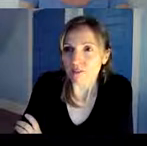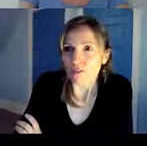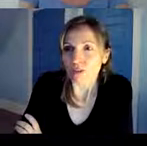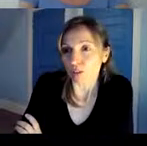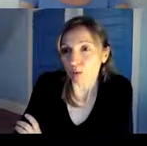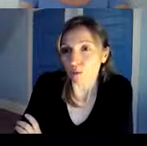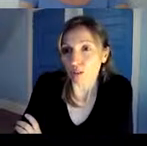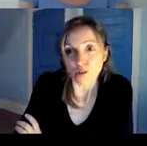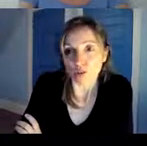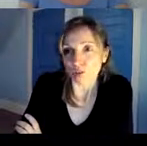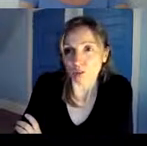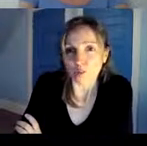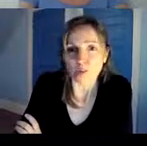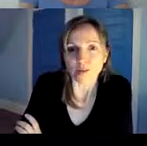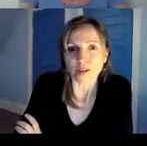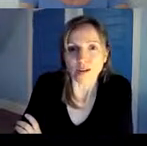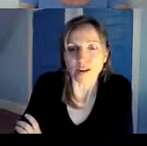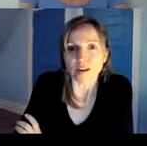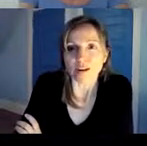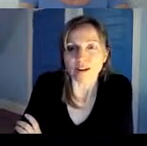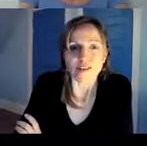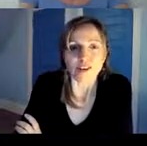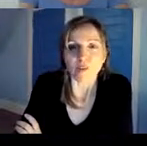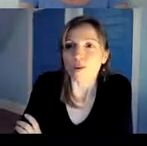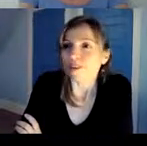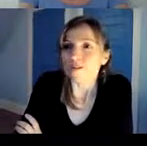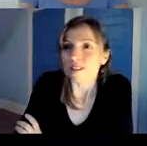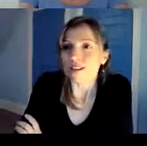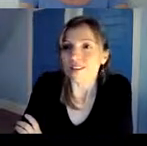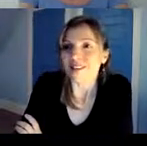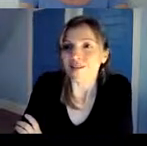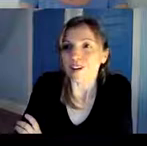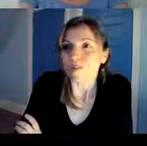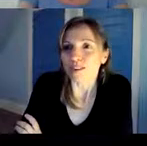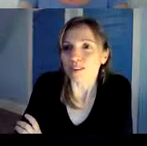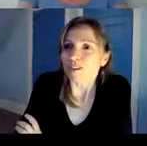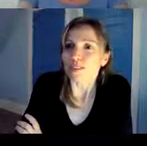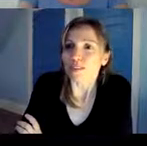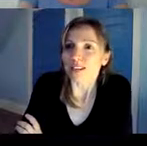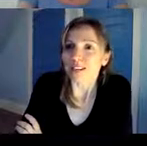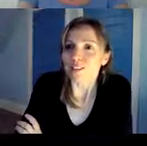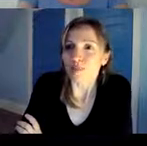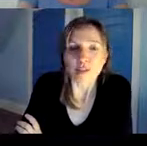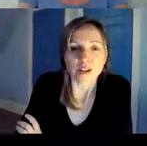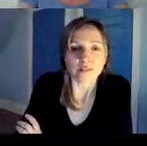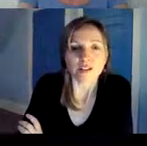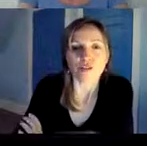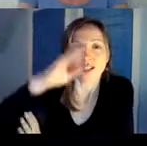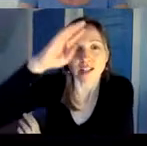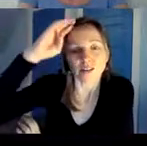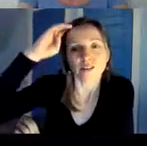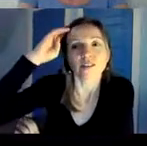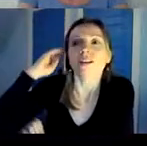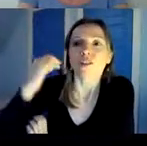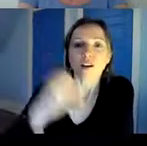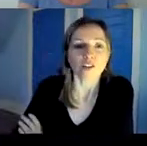that you have to look out for? You certainly don't want to pull them out. Is there poison ivy there? And you've got to be very careful not to get a case of poison ivy as you're